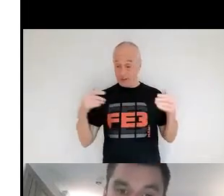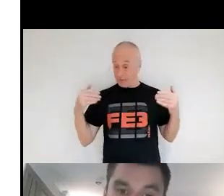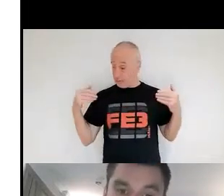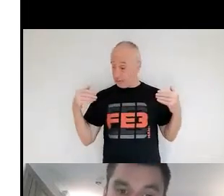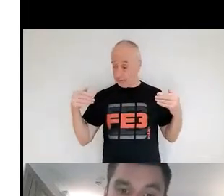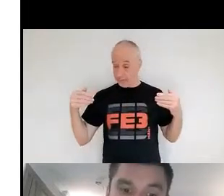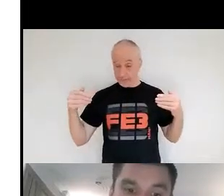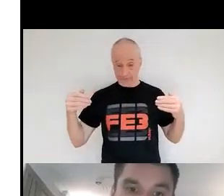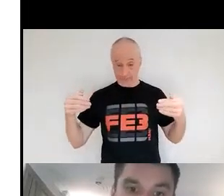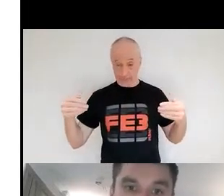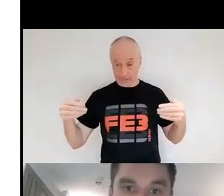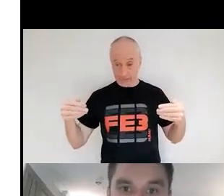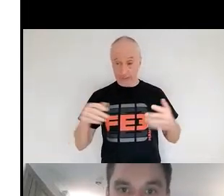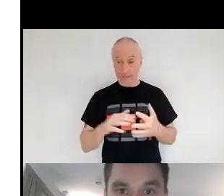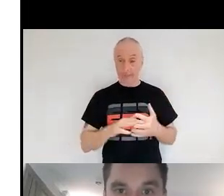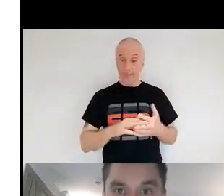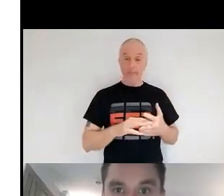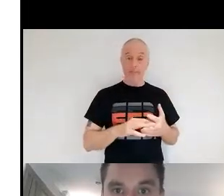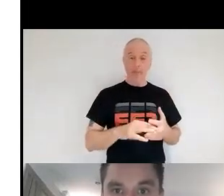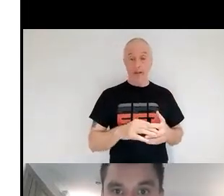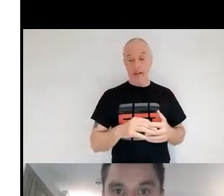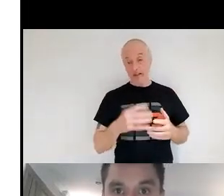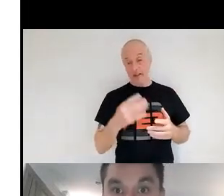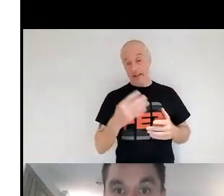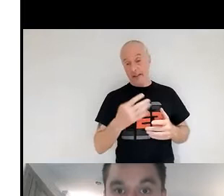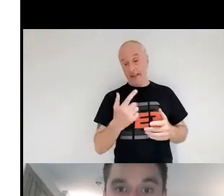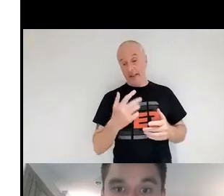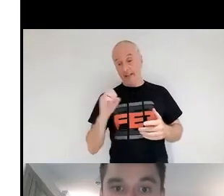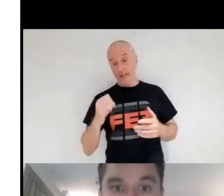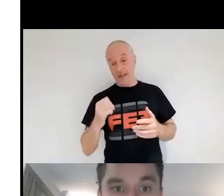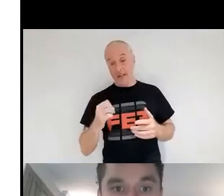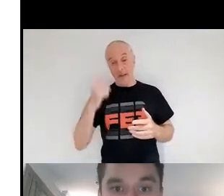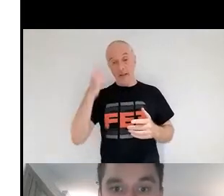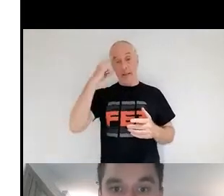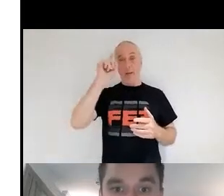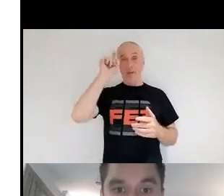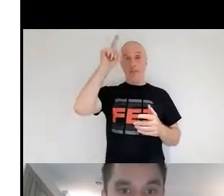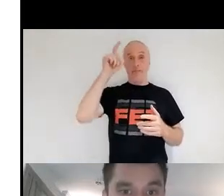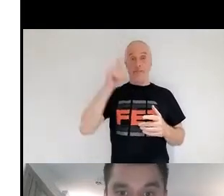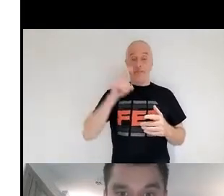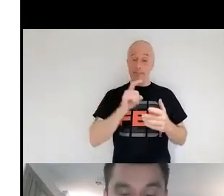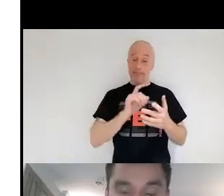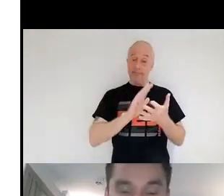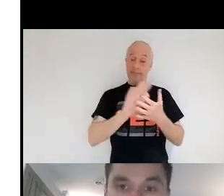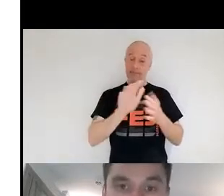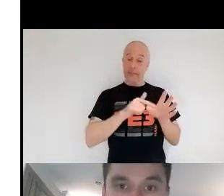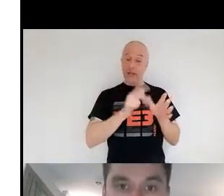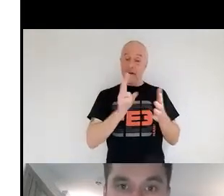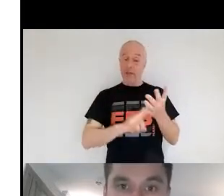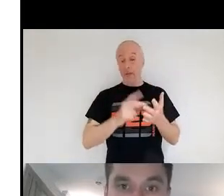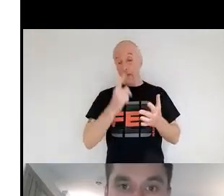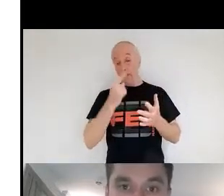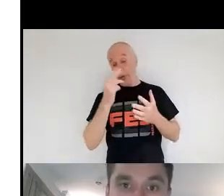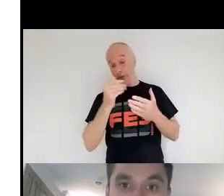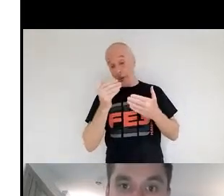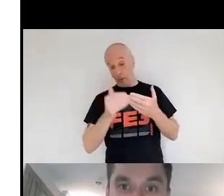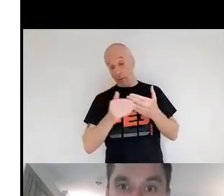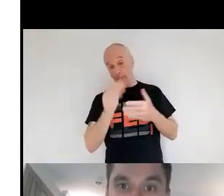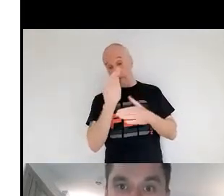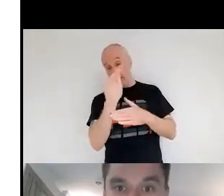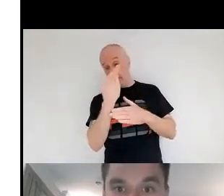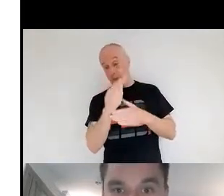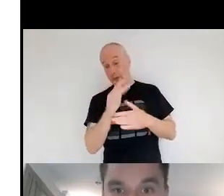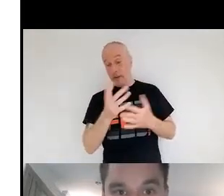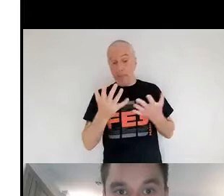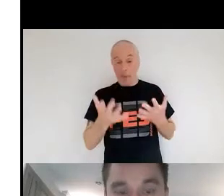was cited back in the 70s as being a potential fuel of the future, but it hasn't really happened because of that commercial